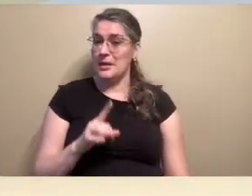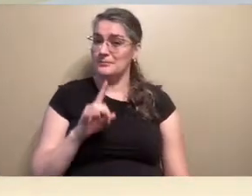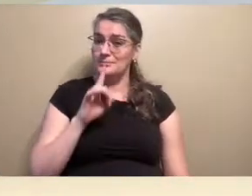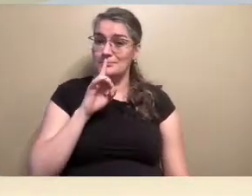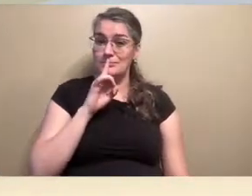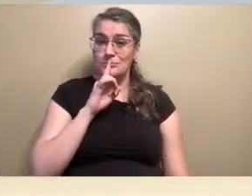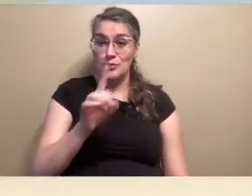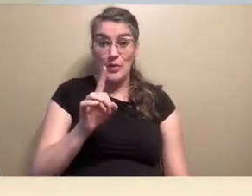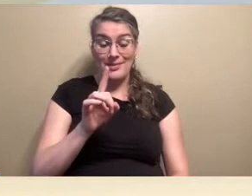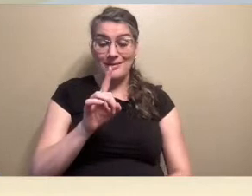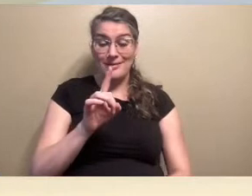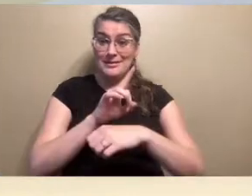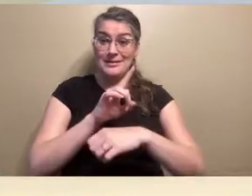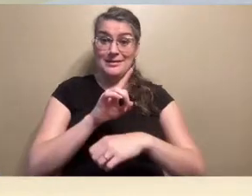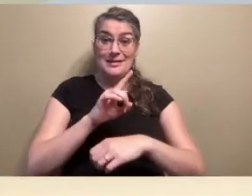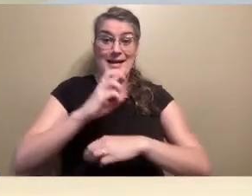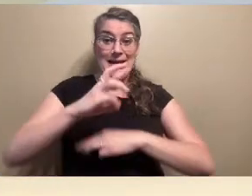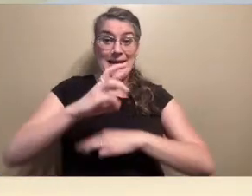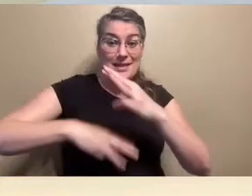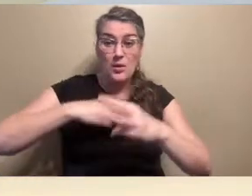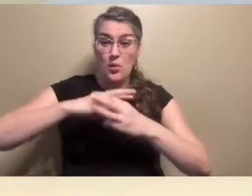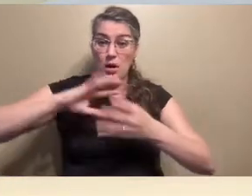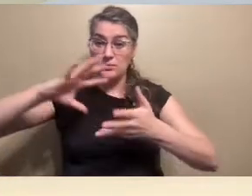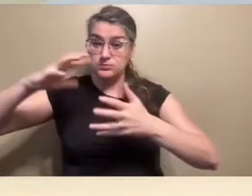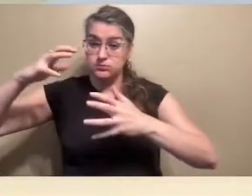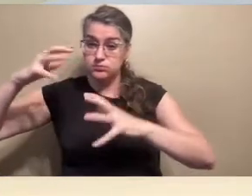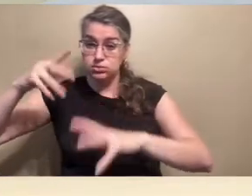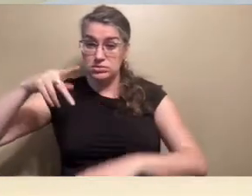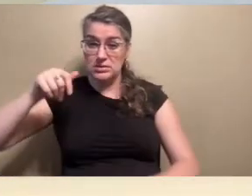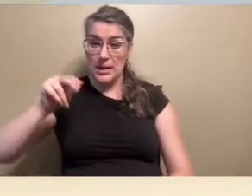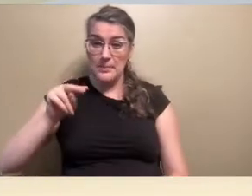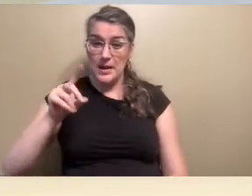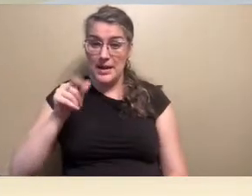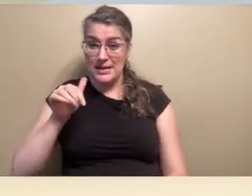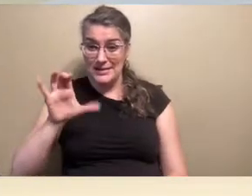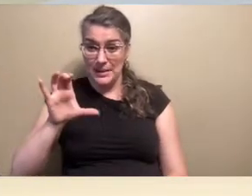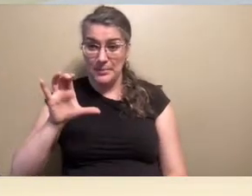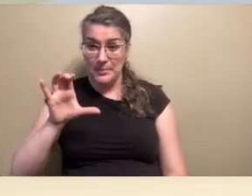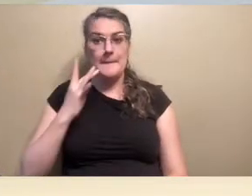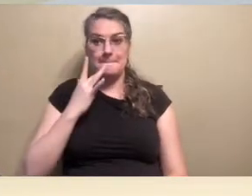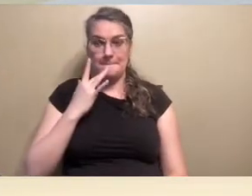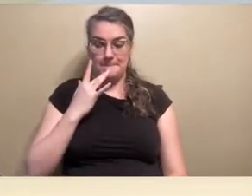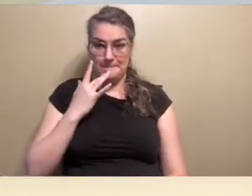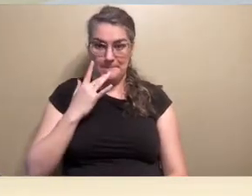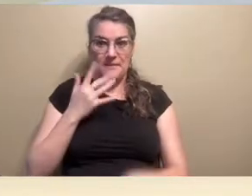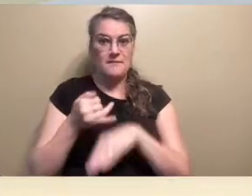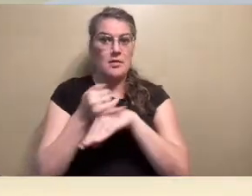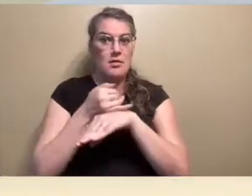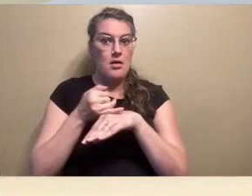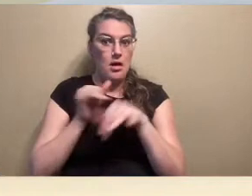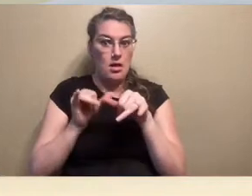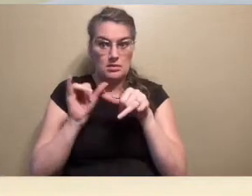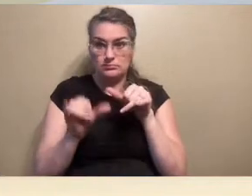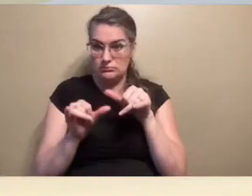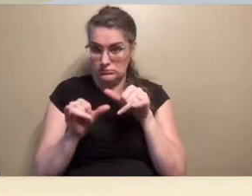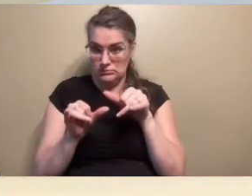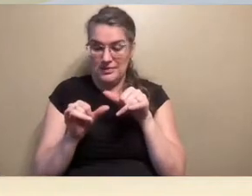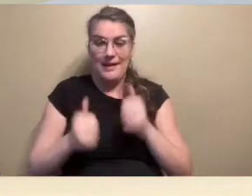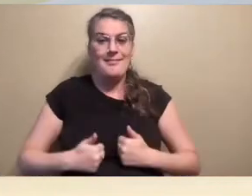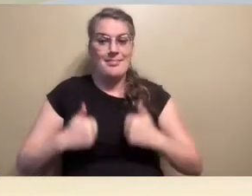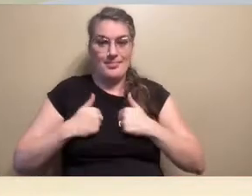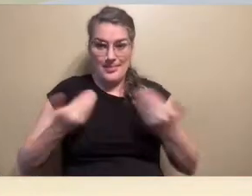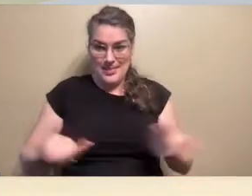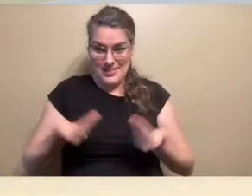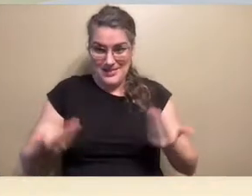the midst of a global pandemic than right here in PEI. So as we continue our journey through